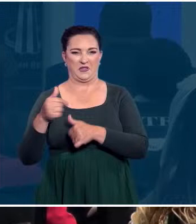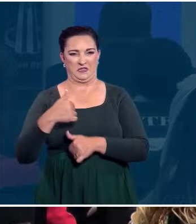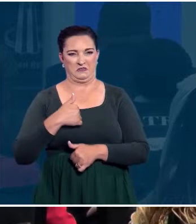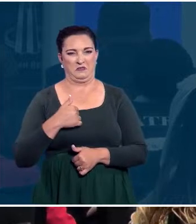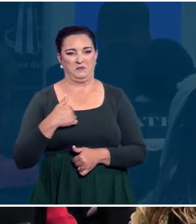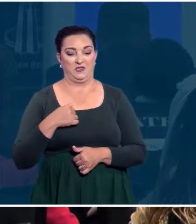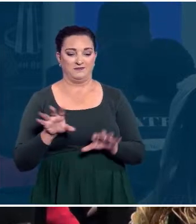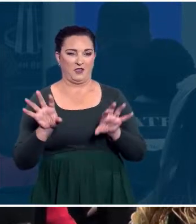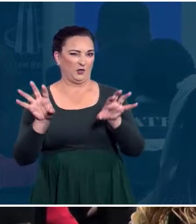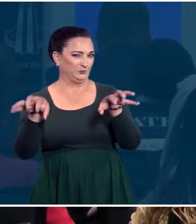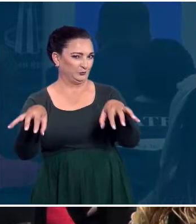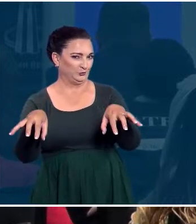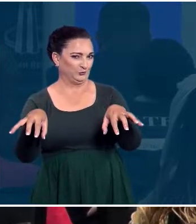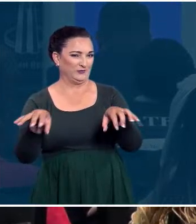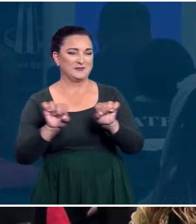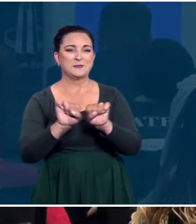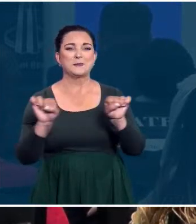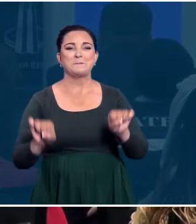two-pot system.